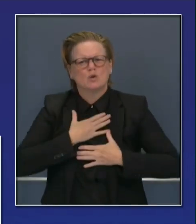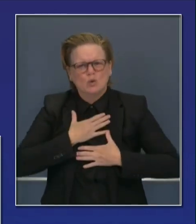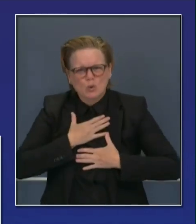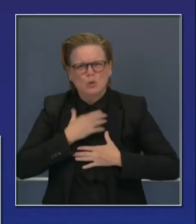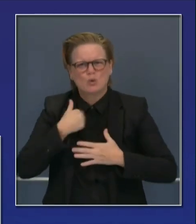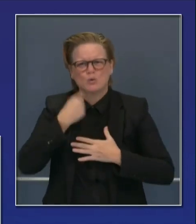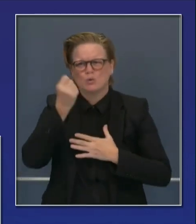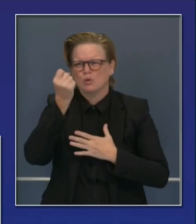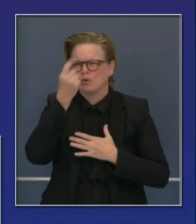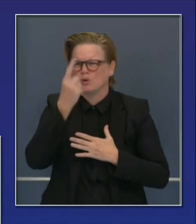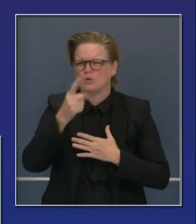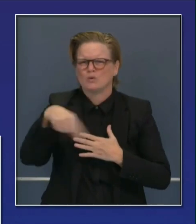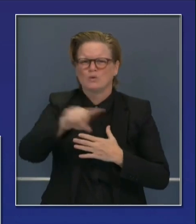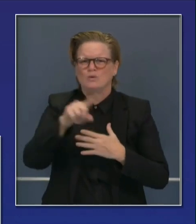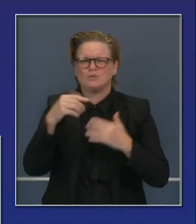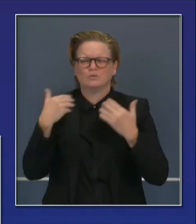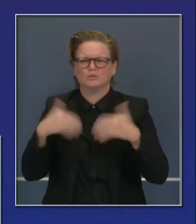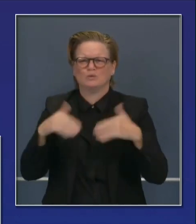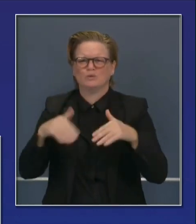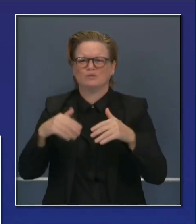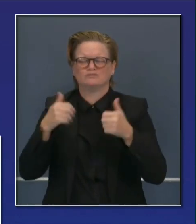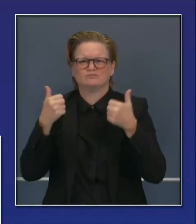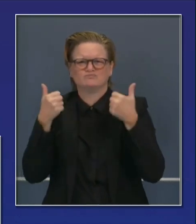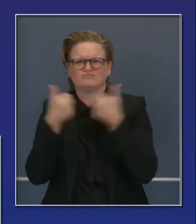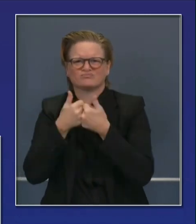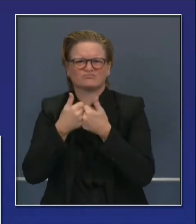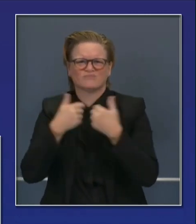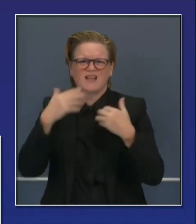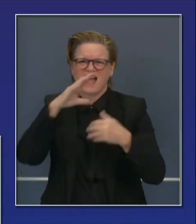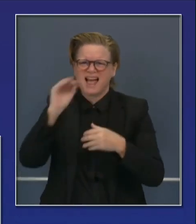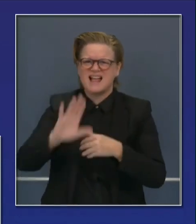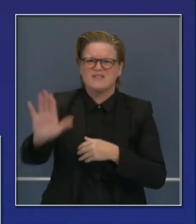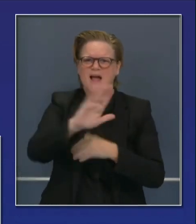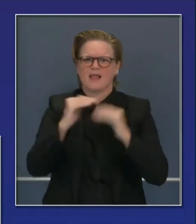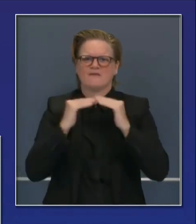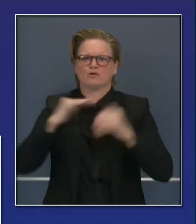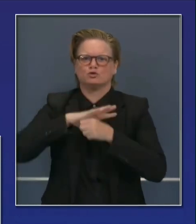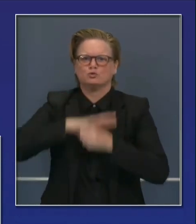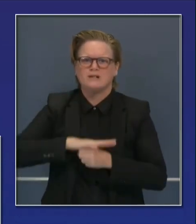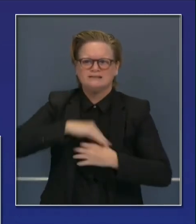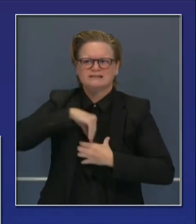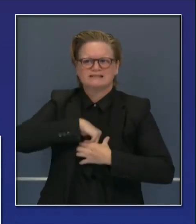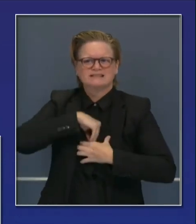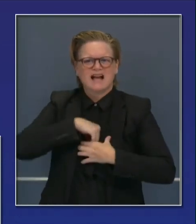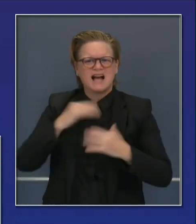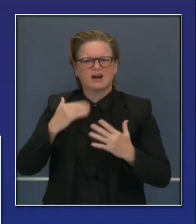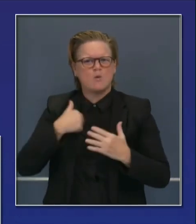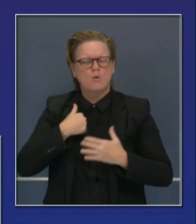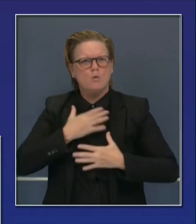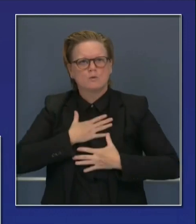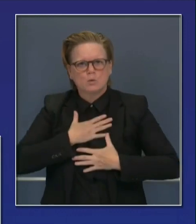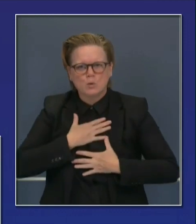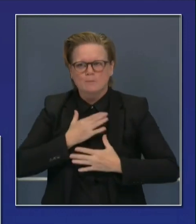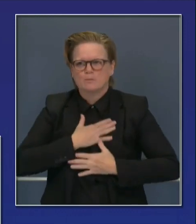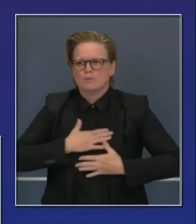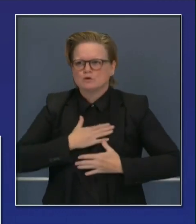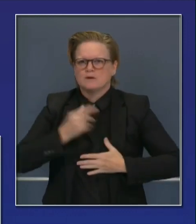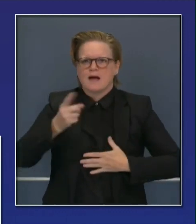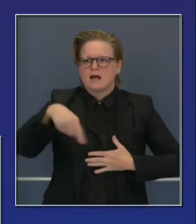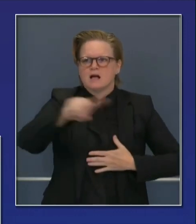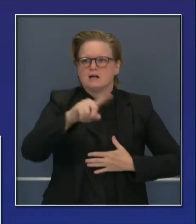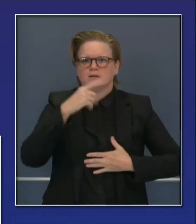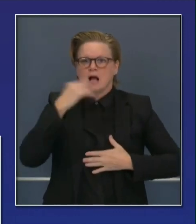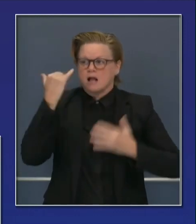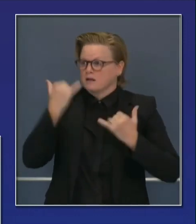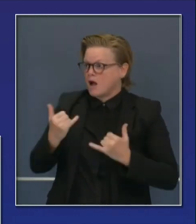have been under incredible pressure as well. And so, again, this is now moving past the Thanksgiving season into the